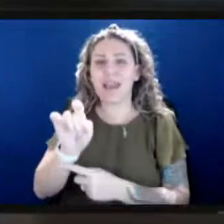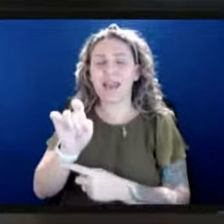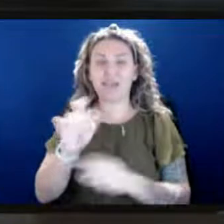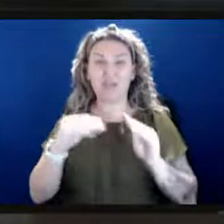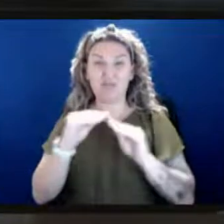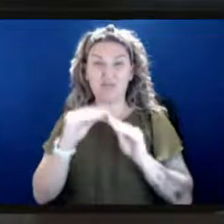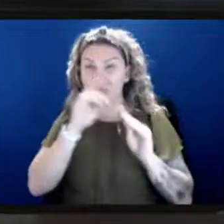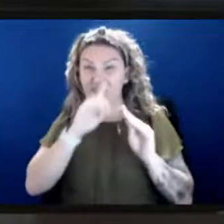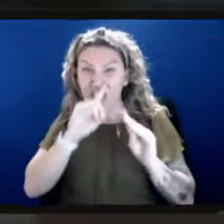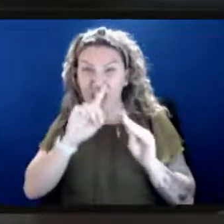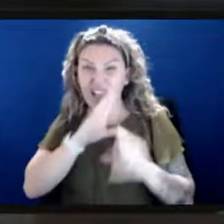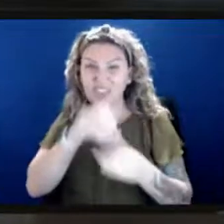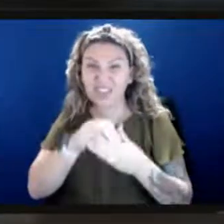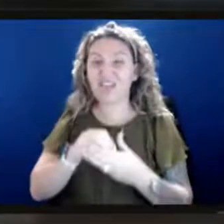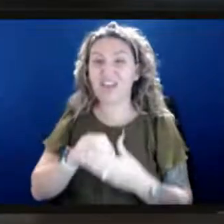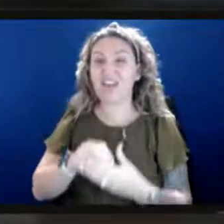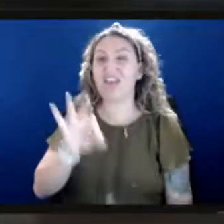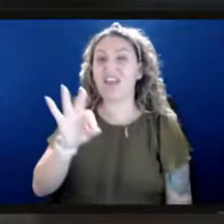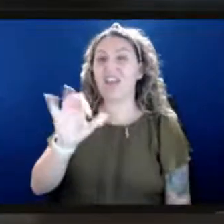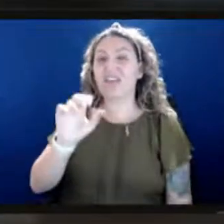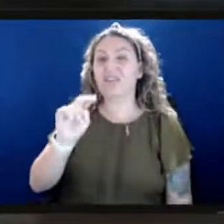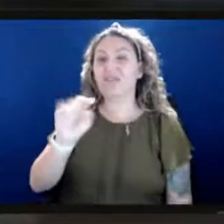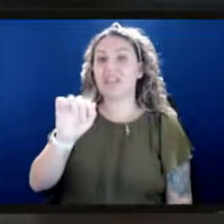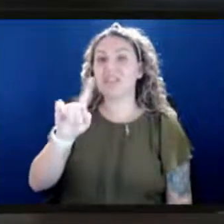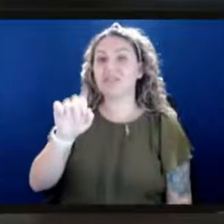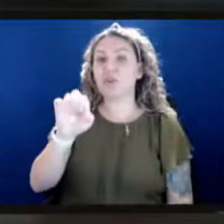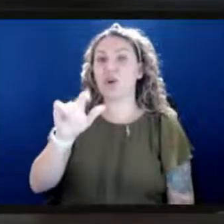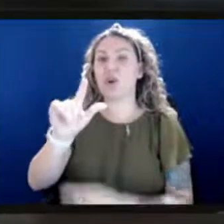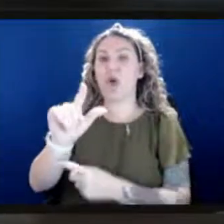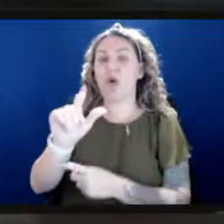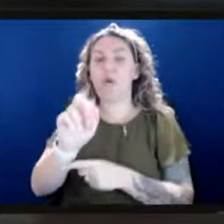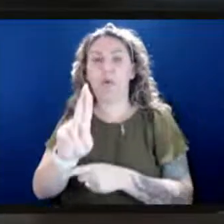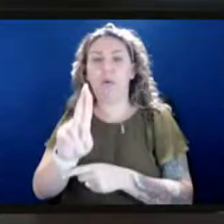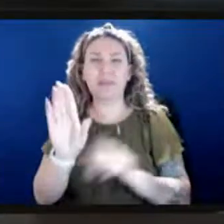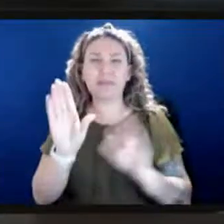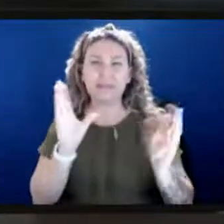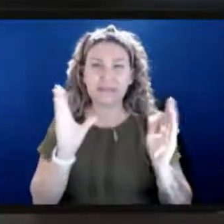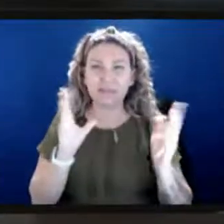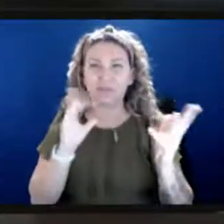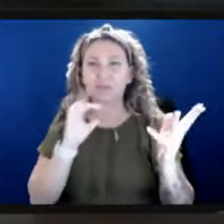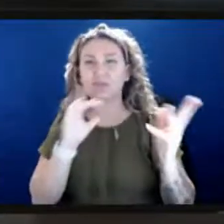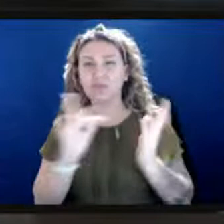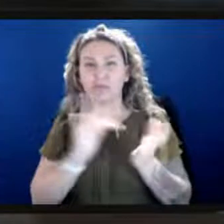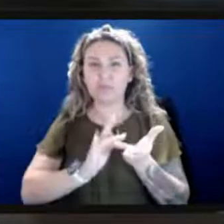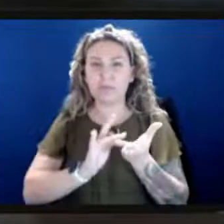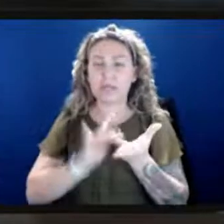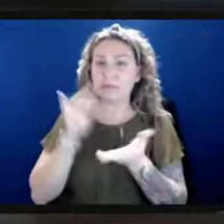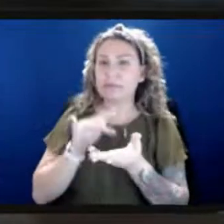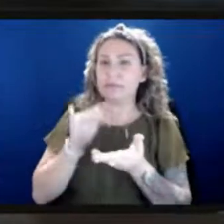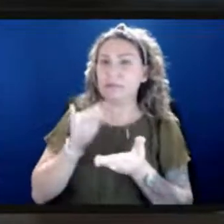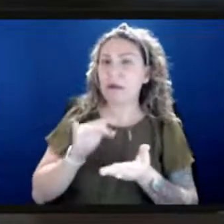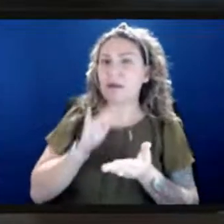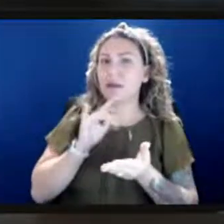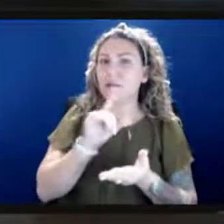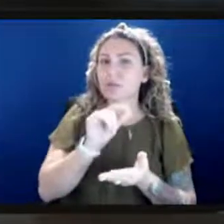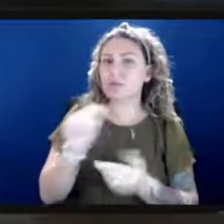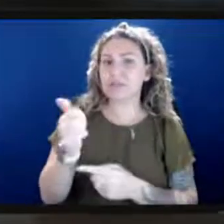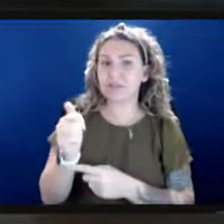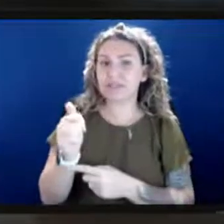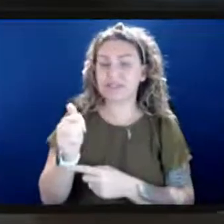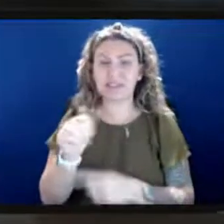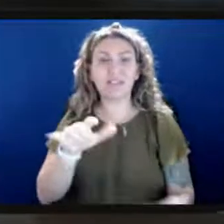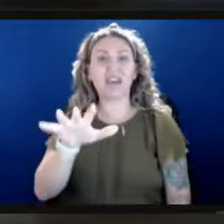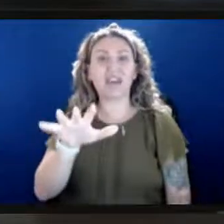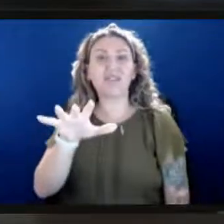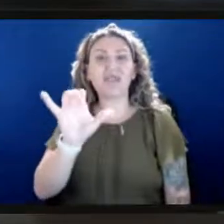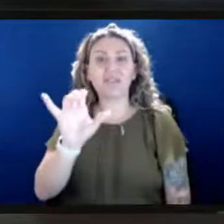fentanyl or similar synthetic opioids. The study found that in 2010, 518